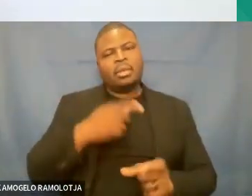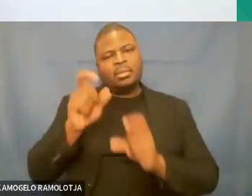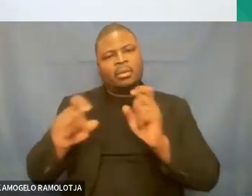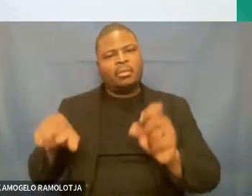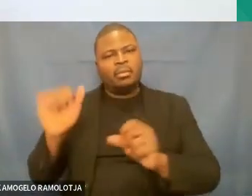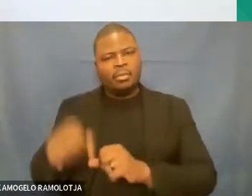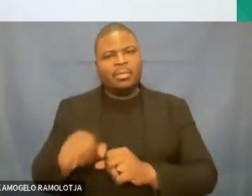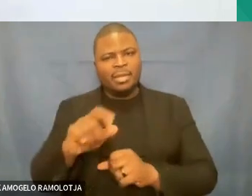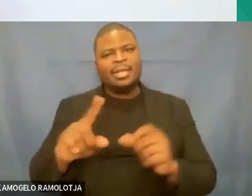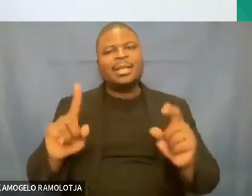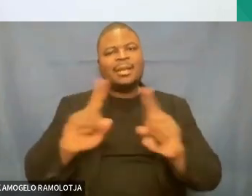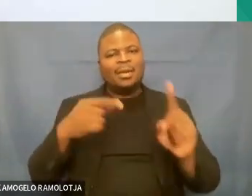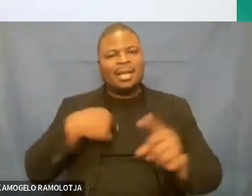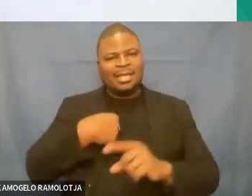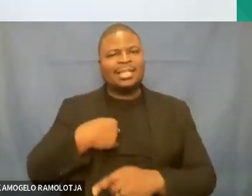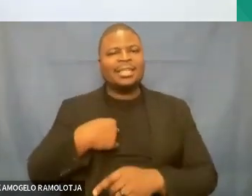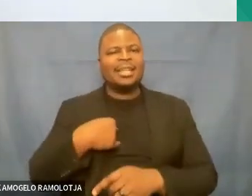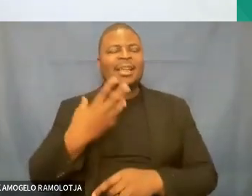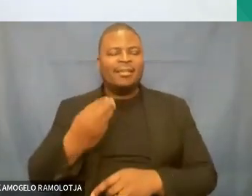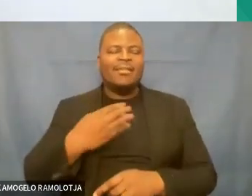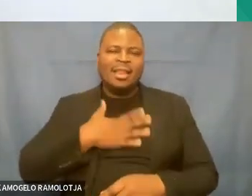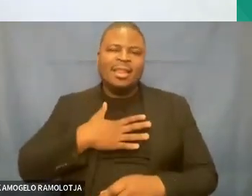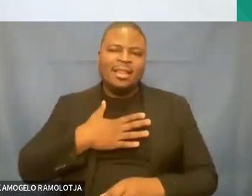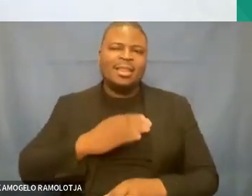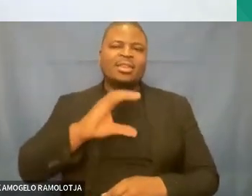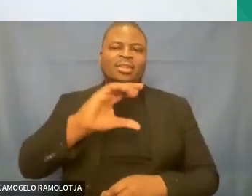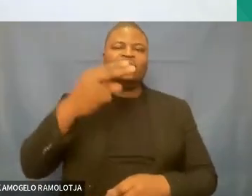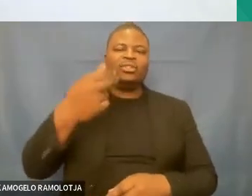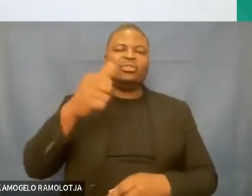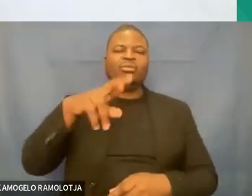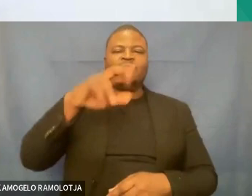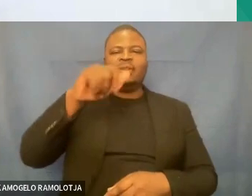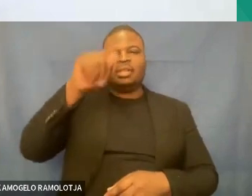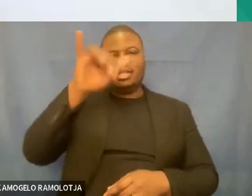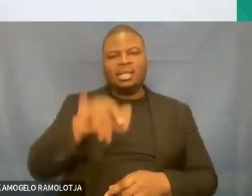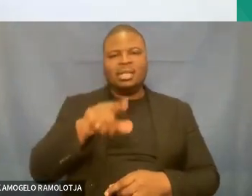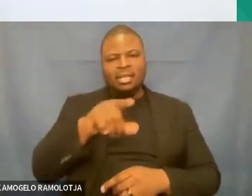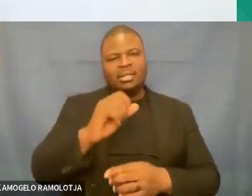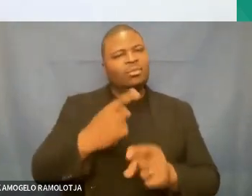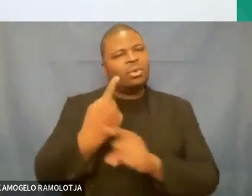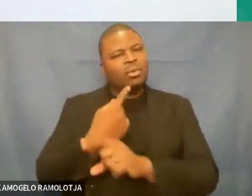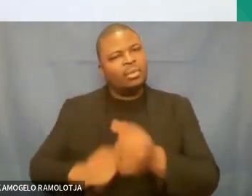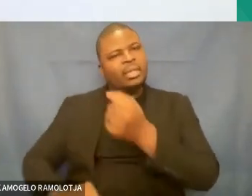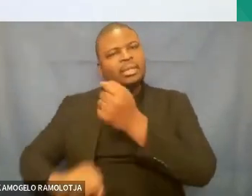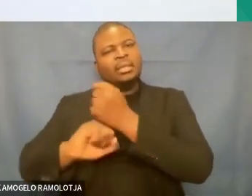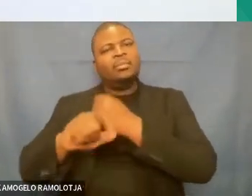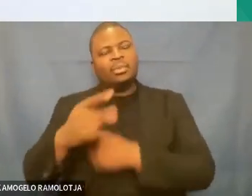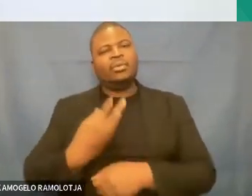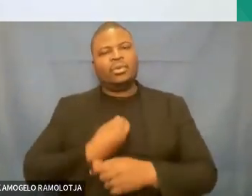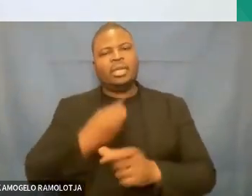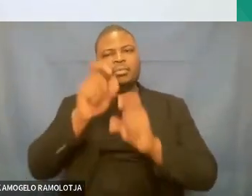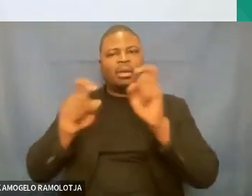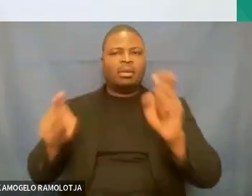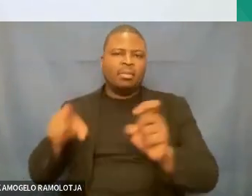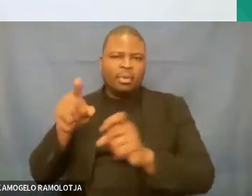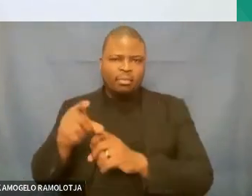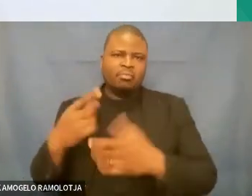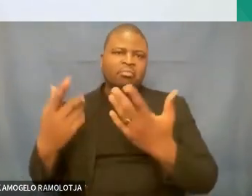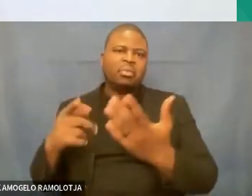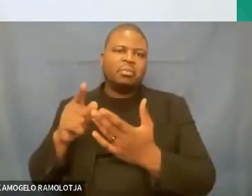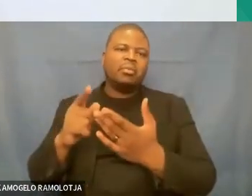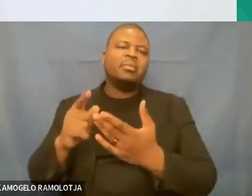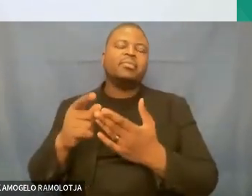of a crush on Charity because she's a true champion to young key populations, particularly around harm reduction policy